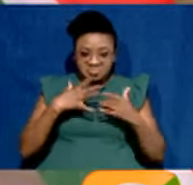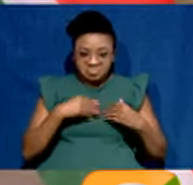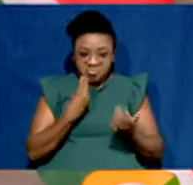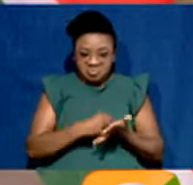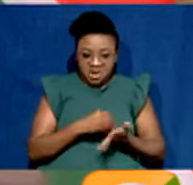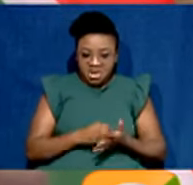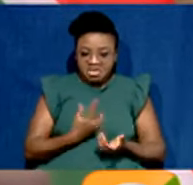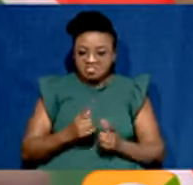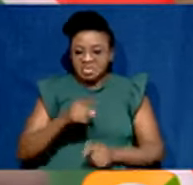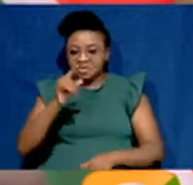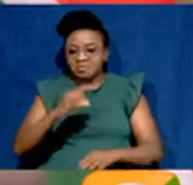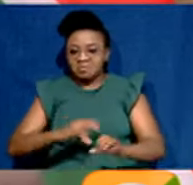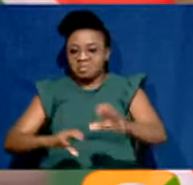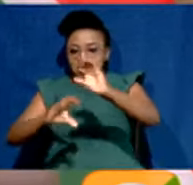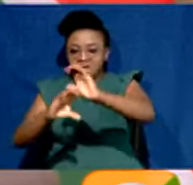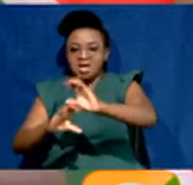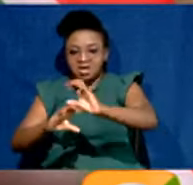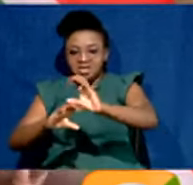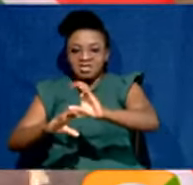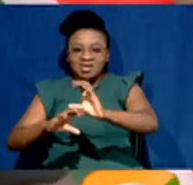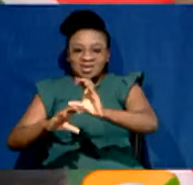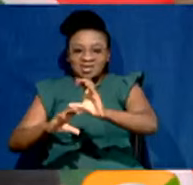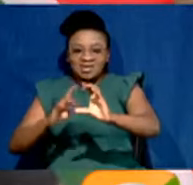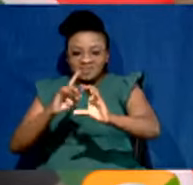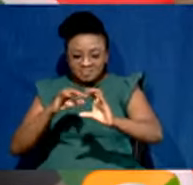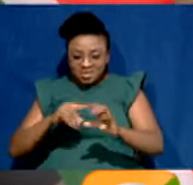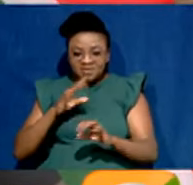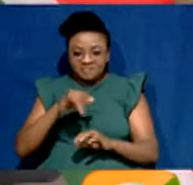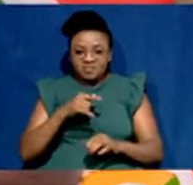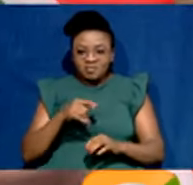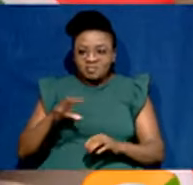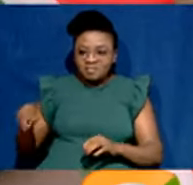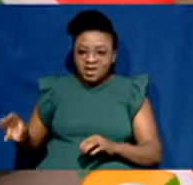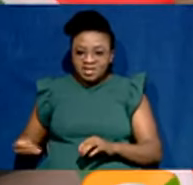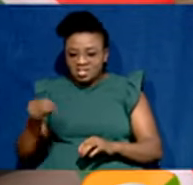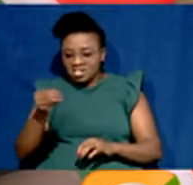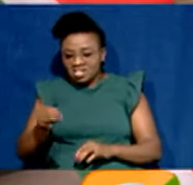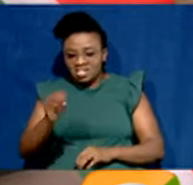subsidize, you know, subsidize, which is removing money from this pocket